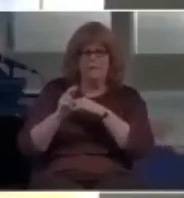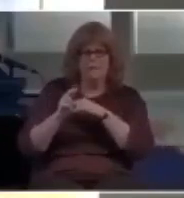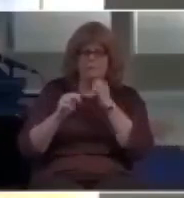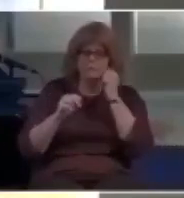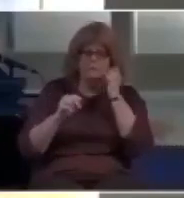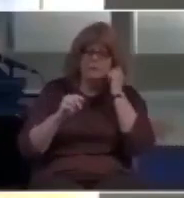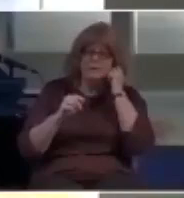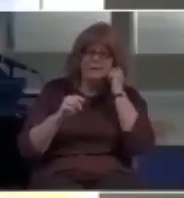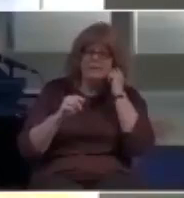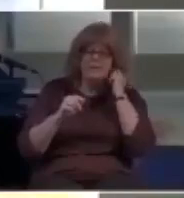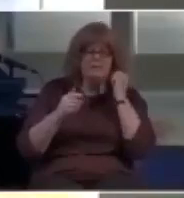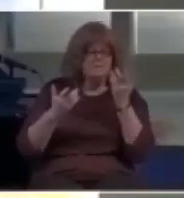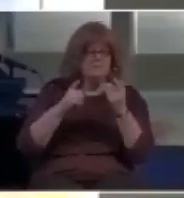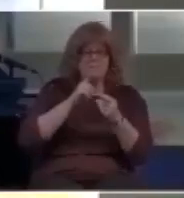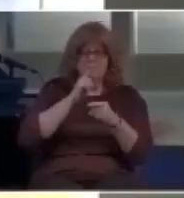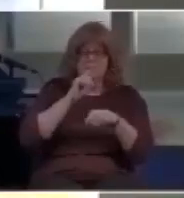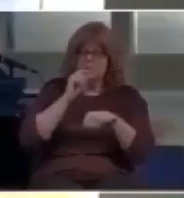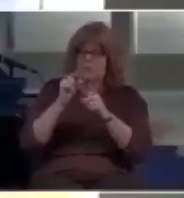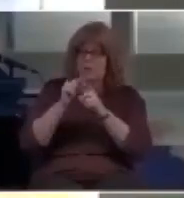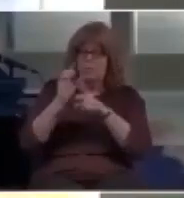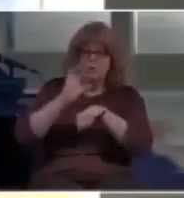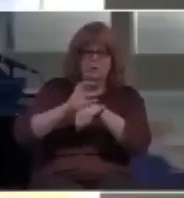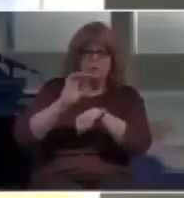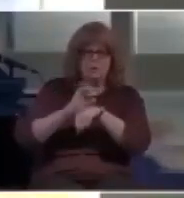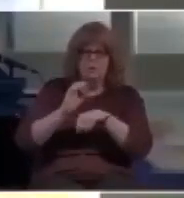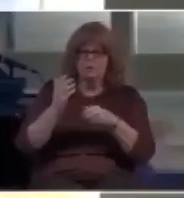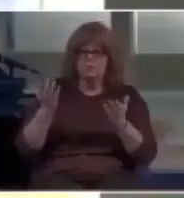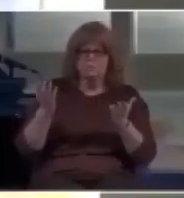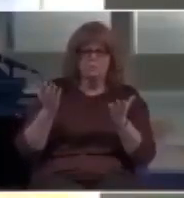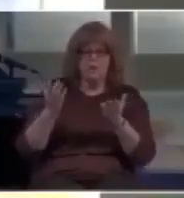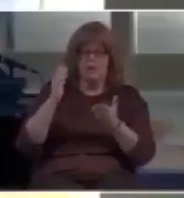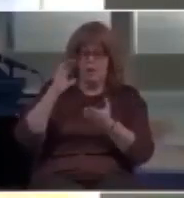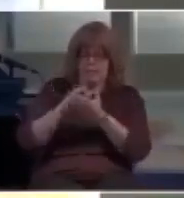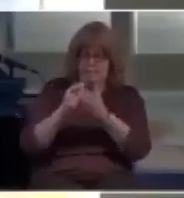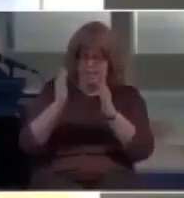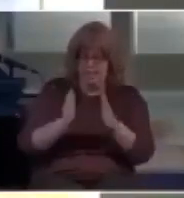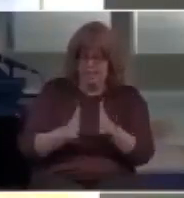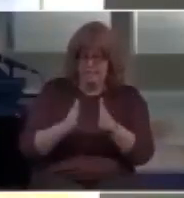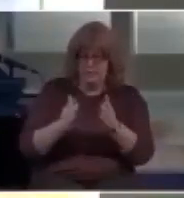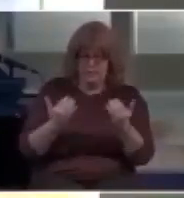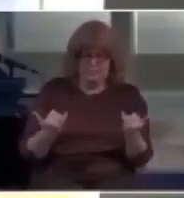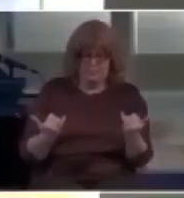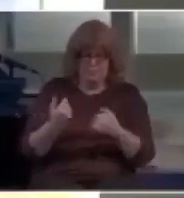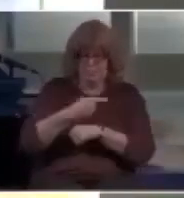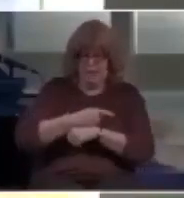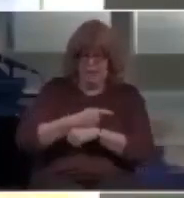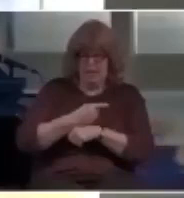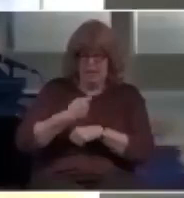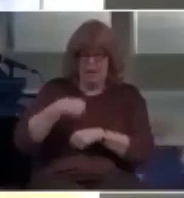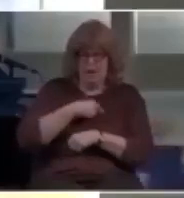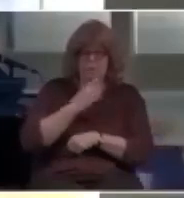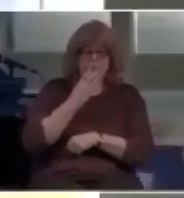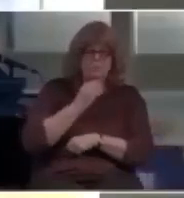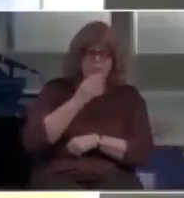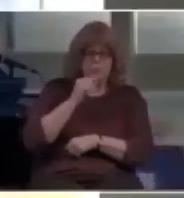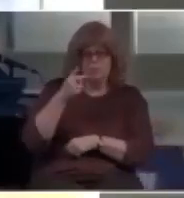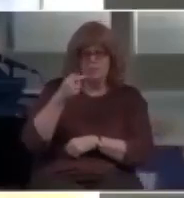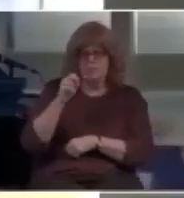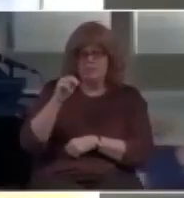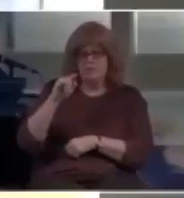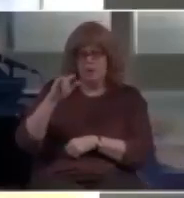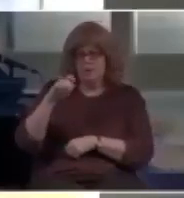the church is not mentioned. The believing community, as it is constituted today by us, Jews and